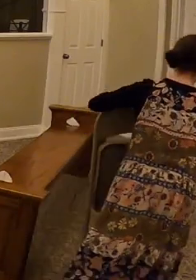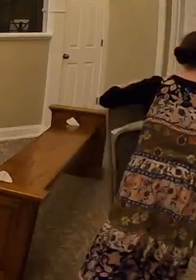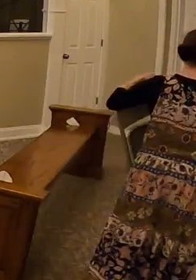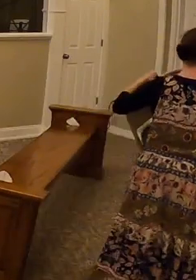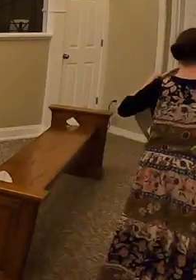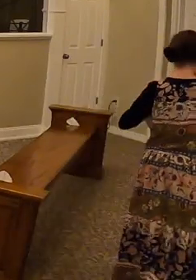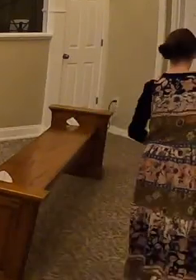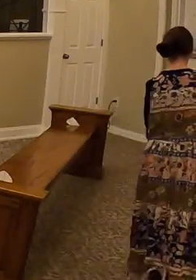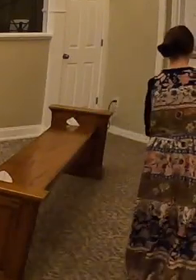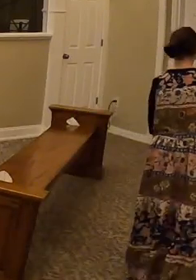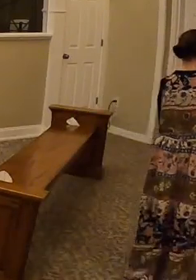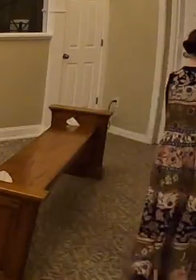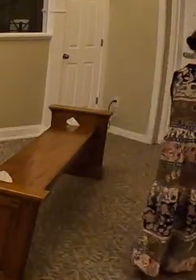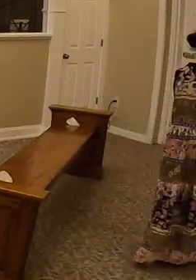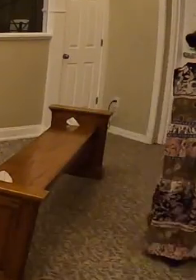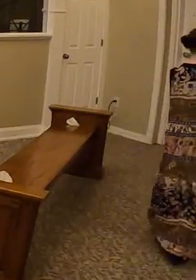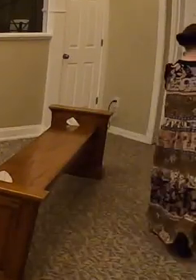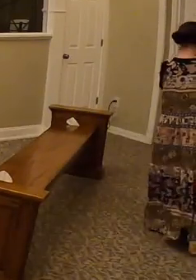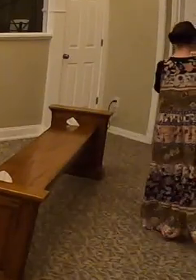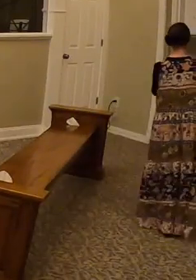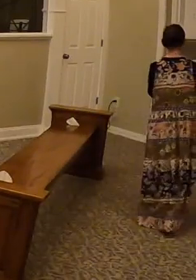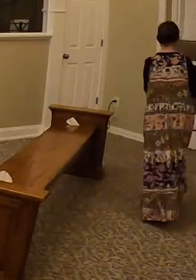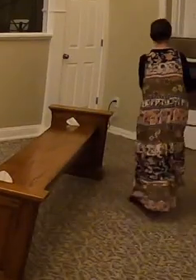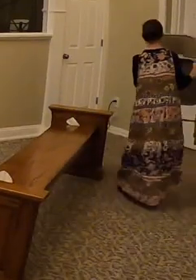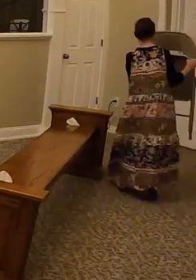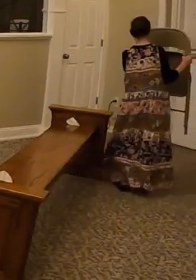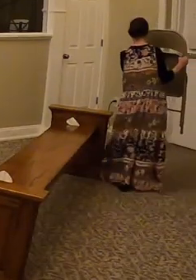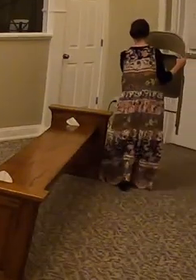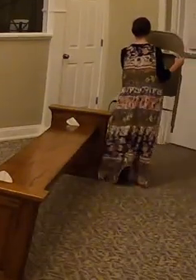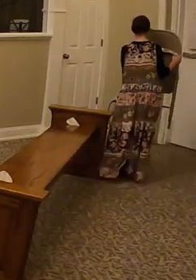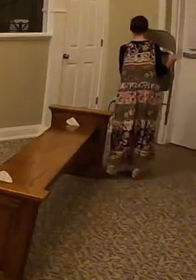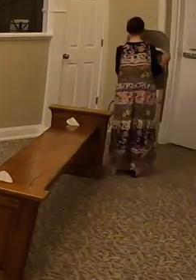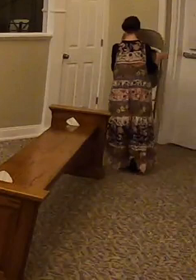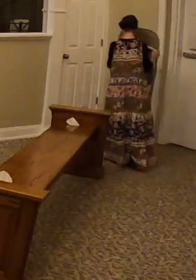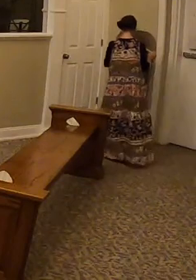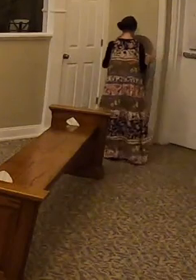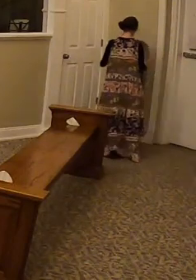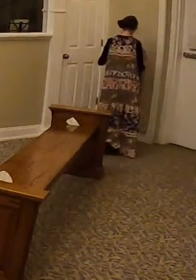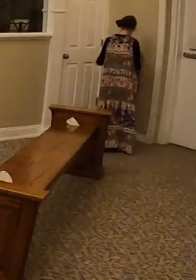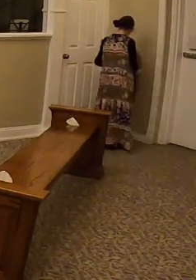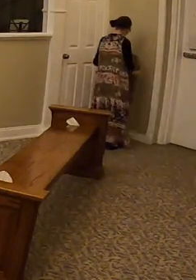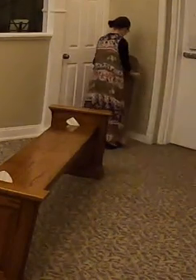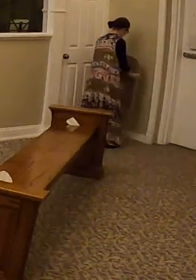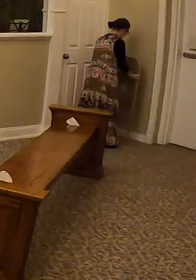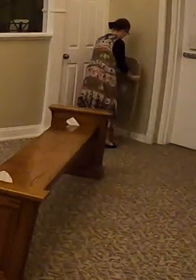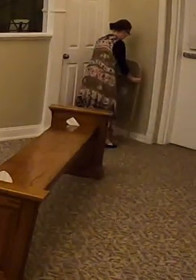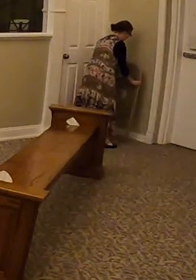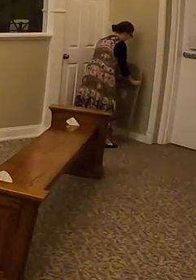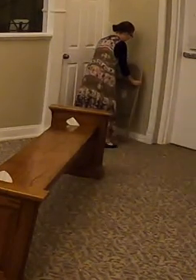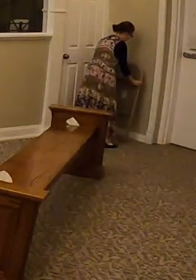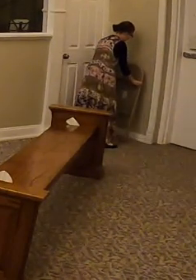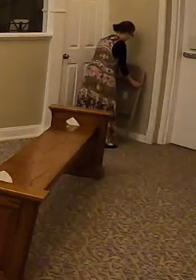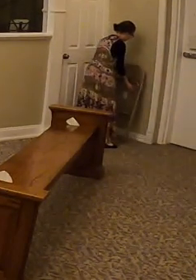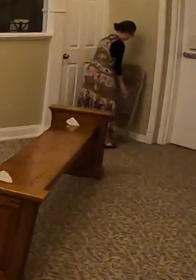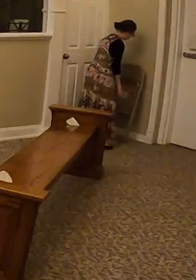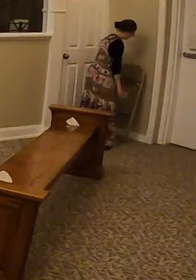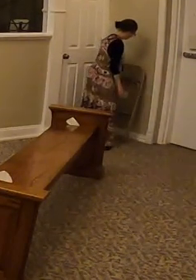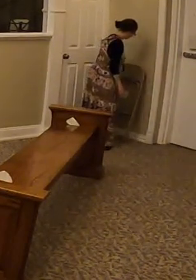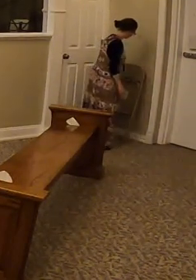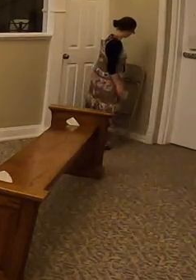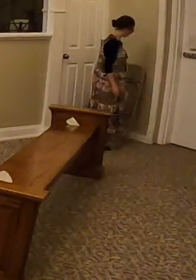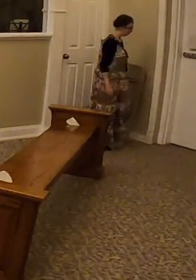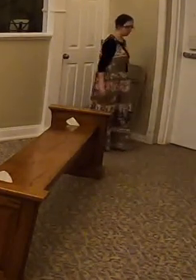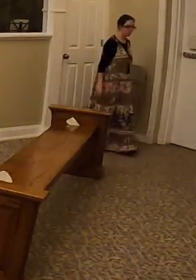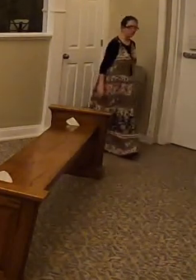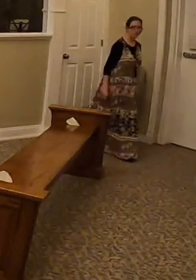truth. God, we're so grateful for the fivefold ministry, God. And I know, Lord, without a doubt, God, Lord, that you're going